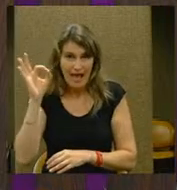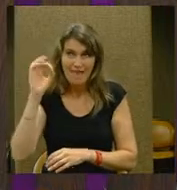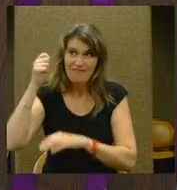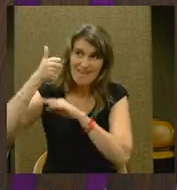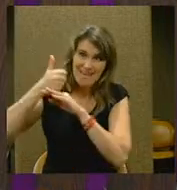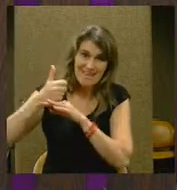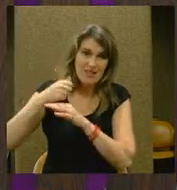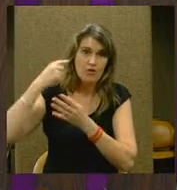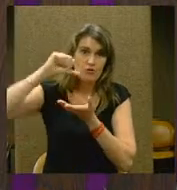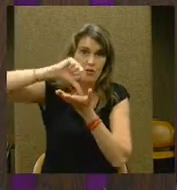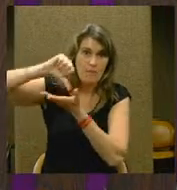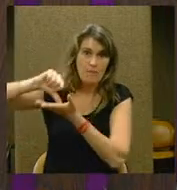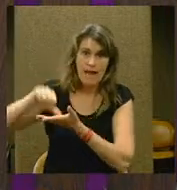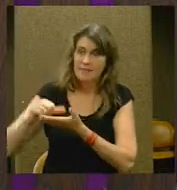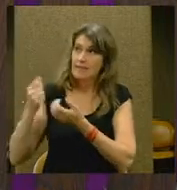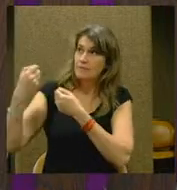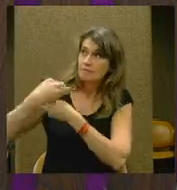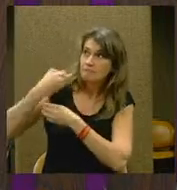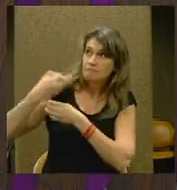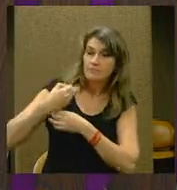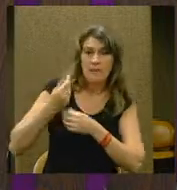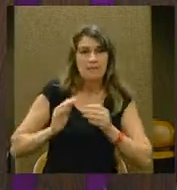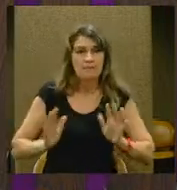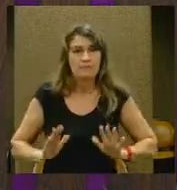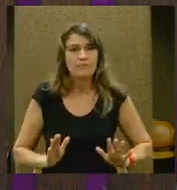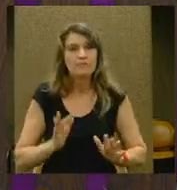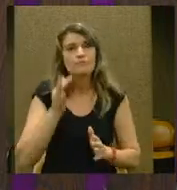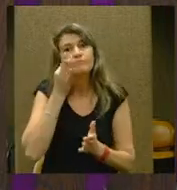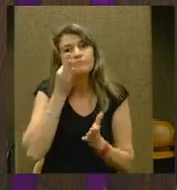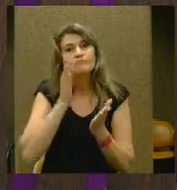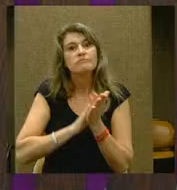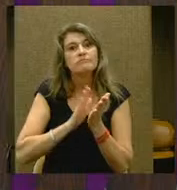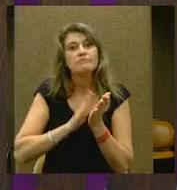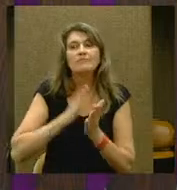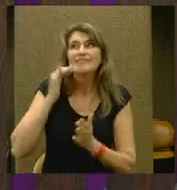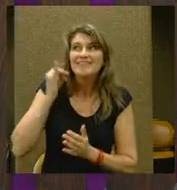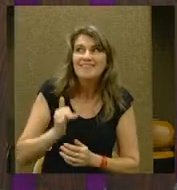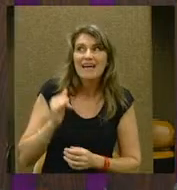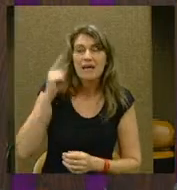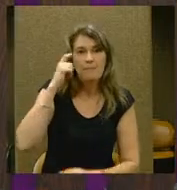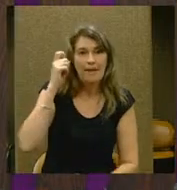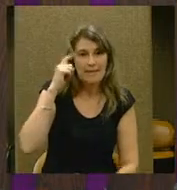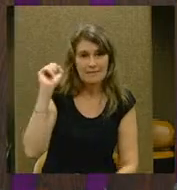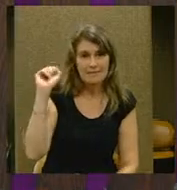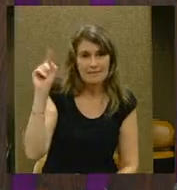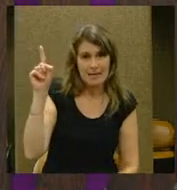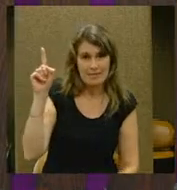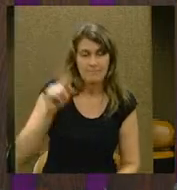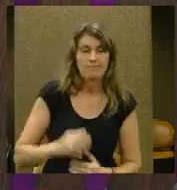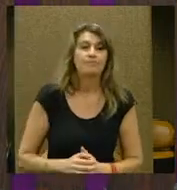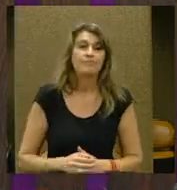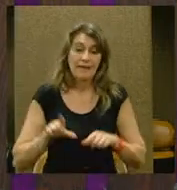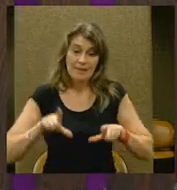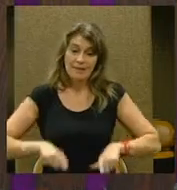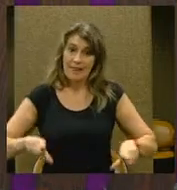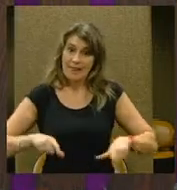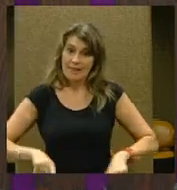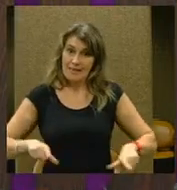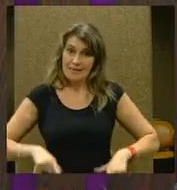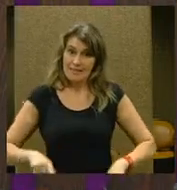us the opportunity to learn and see the evidence available.